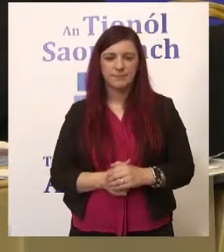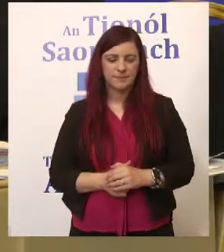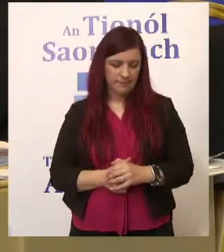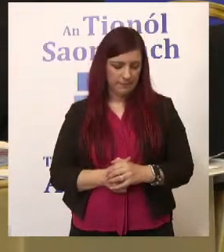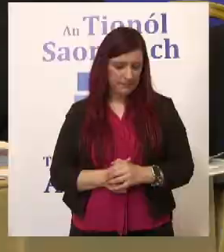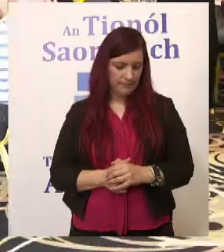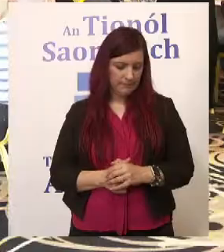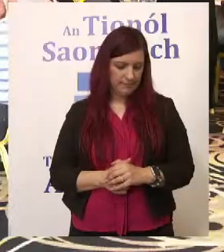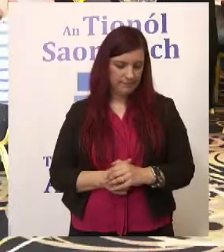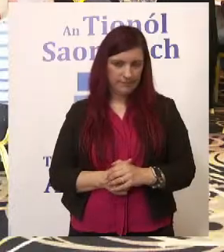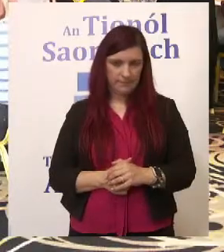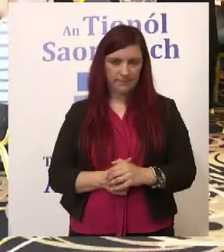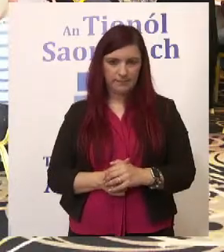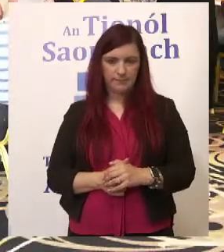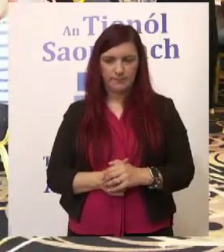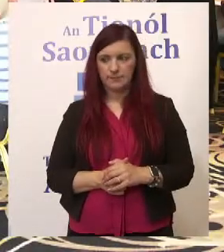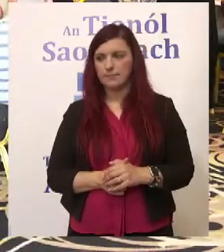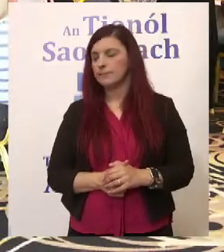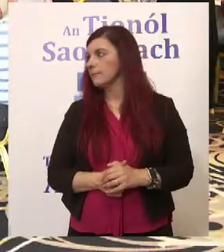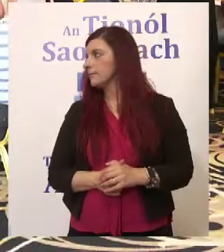mágat.